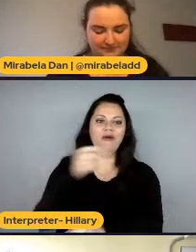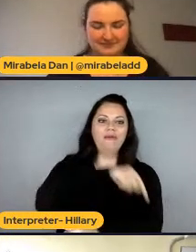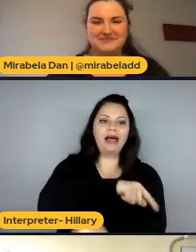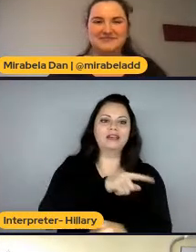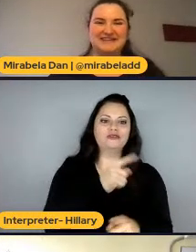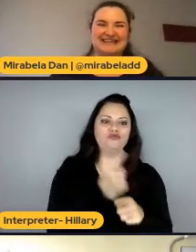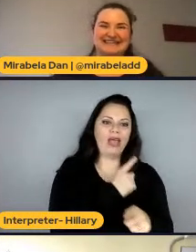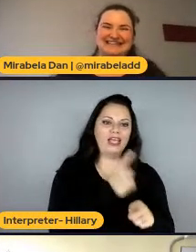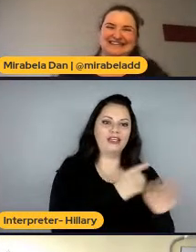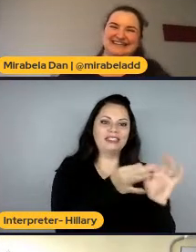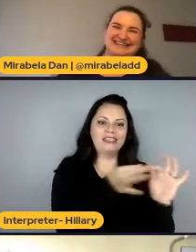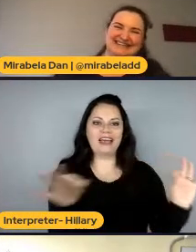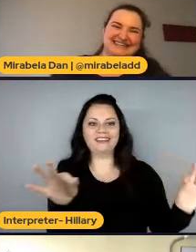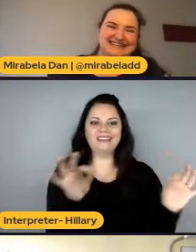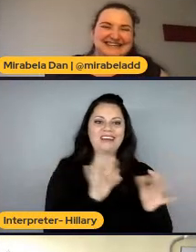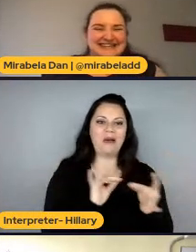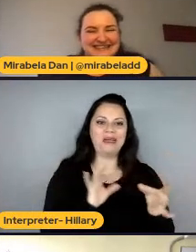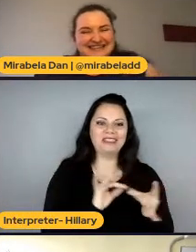text comments.